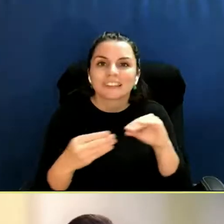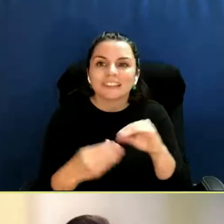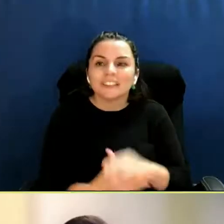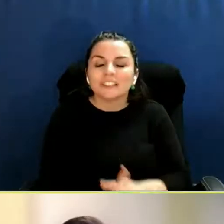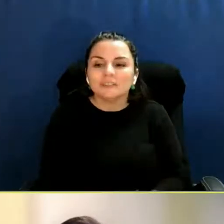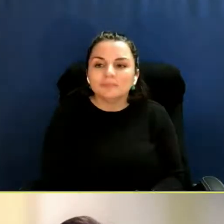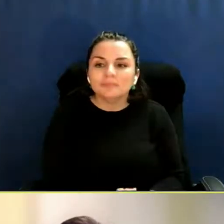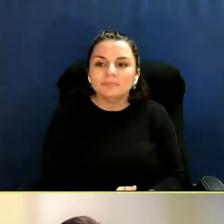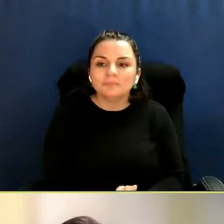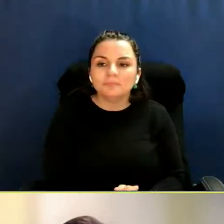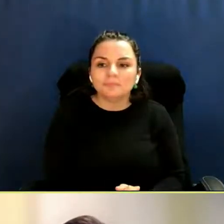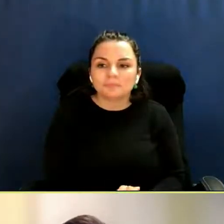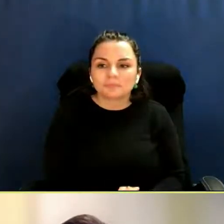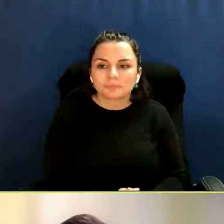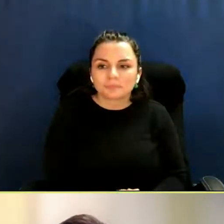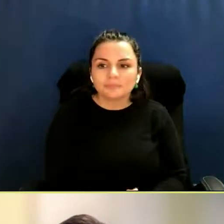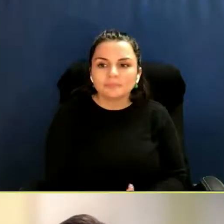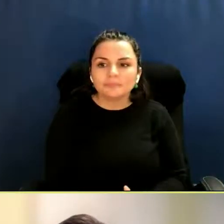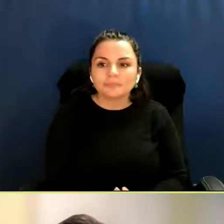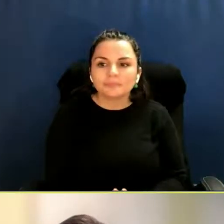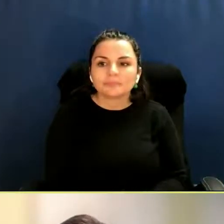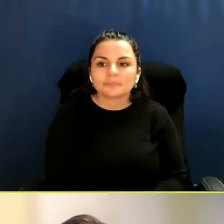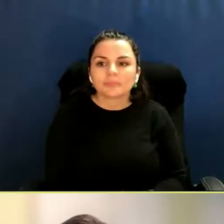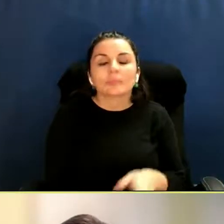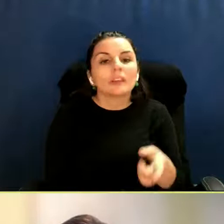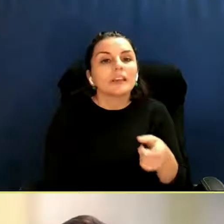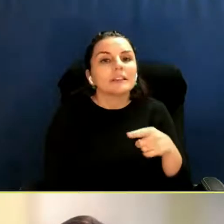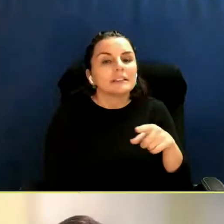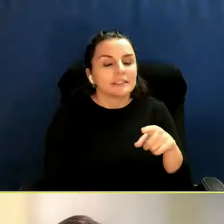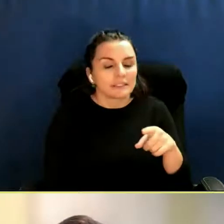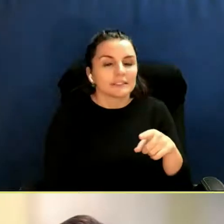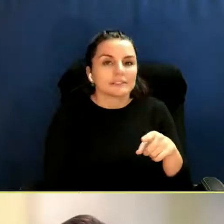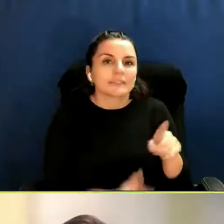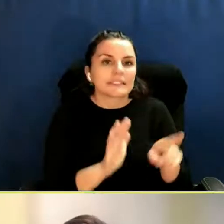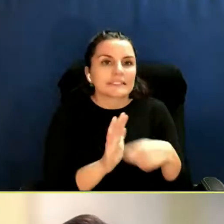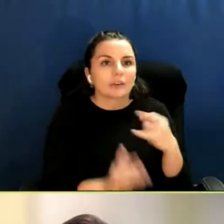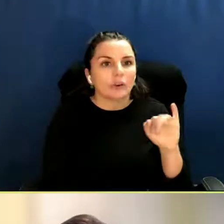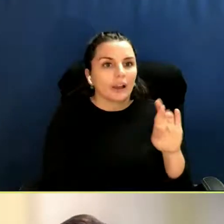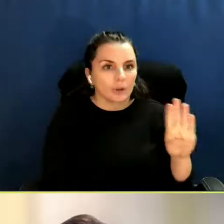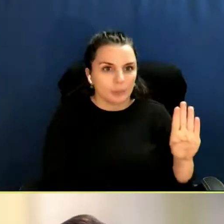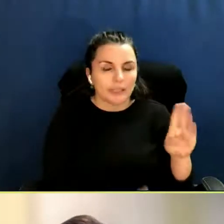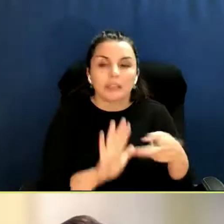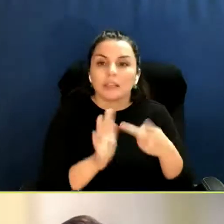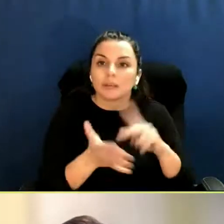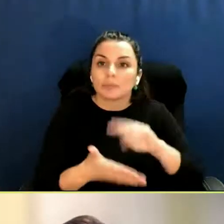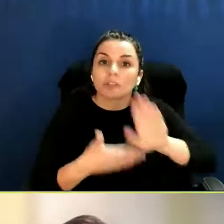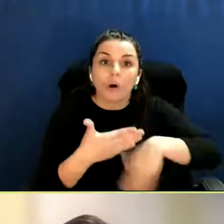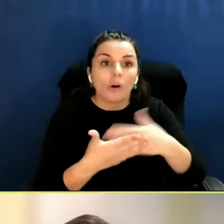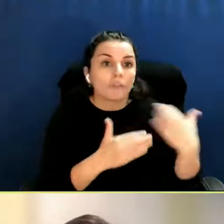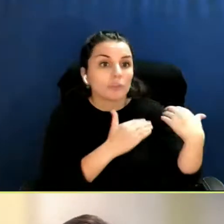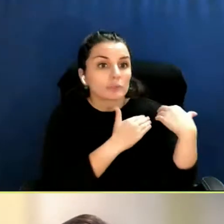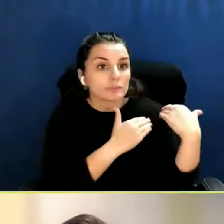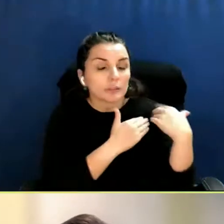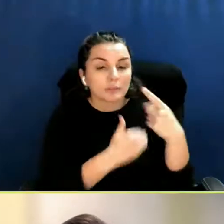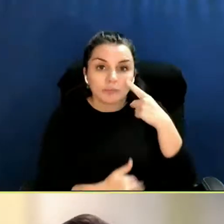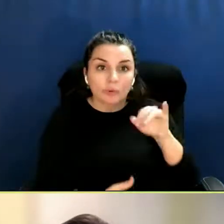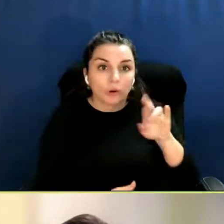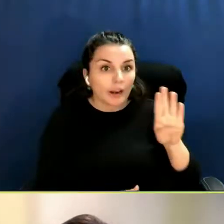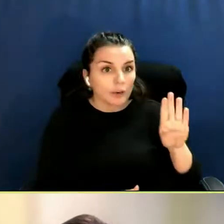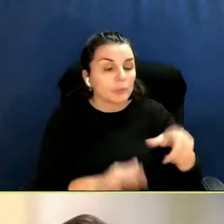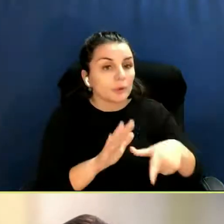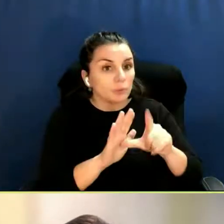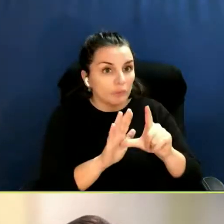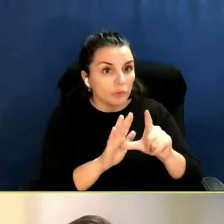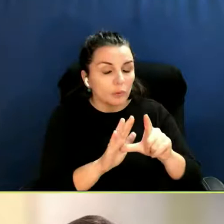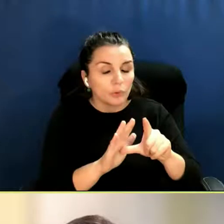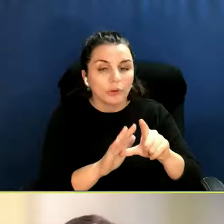here. So a single IRB is essentially taking the responsibility of that IRB review on